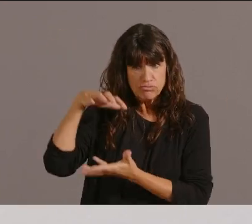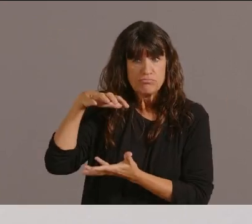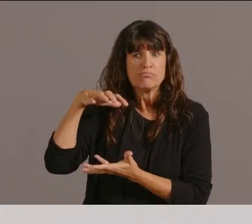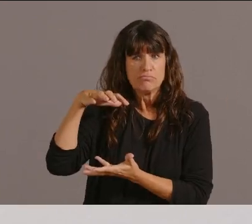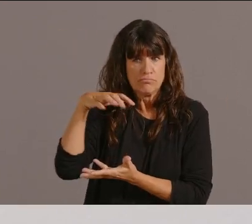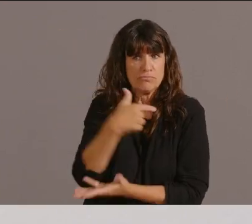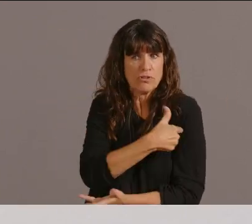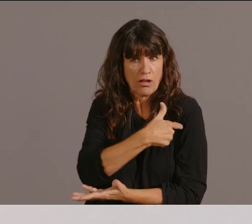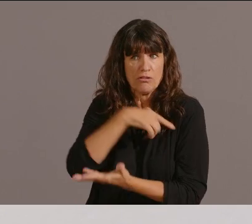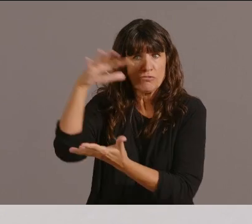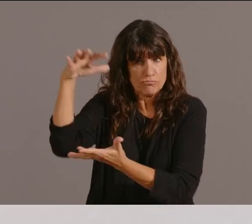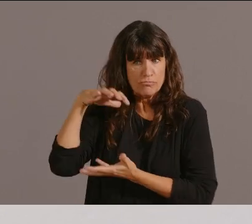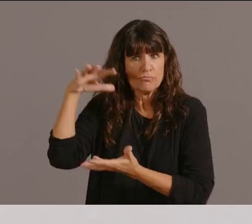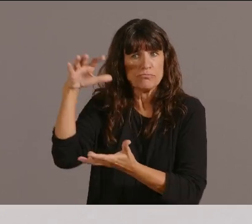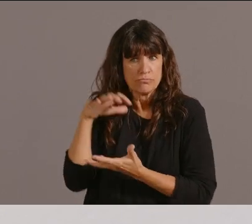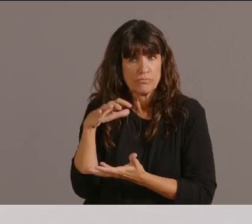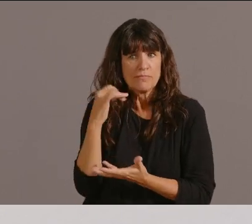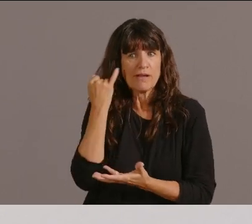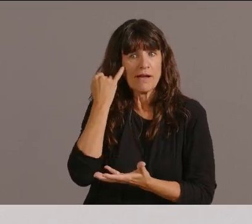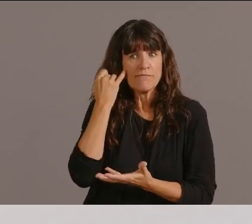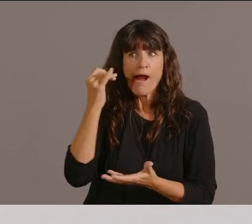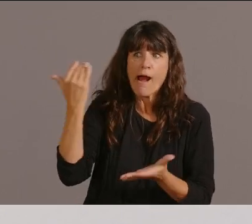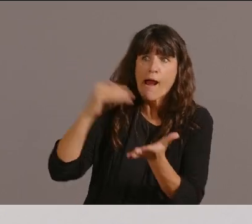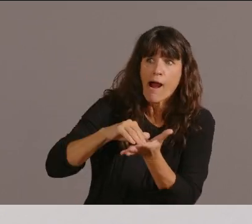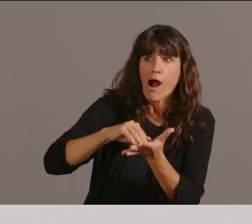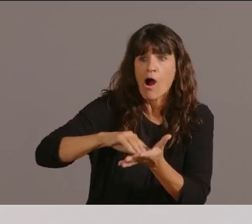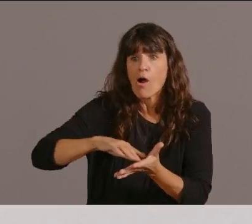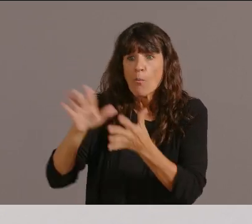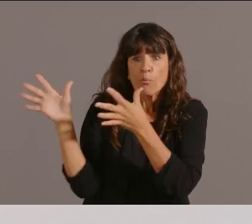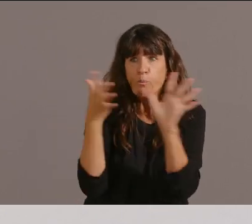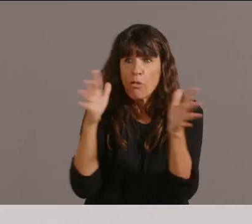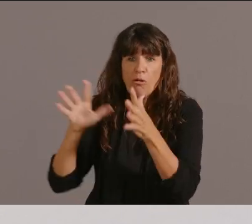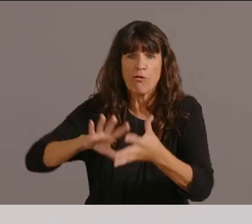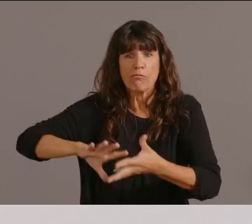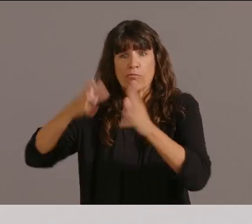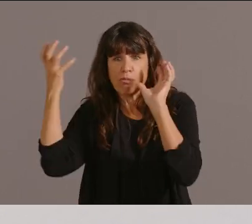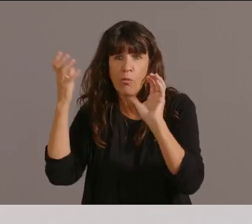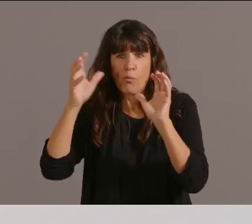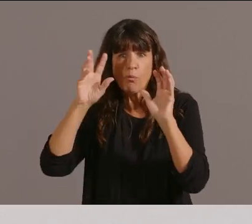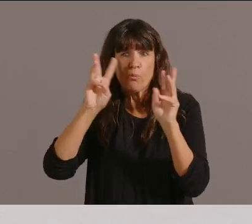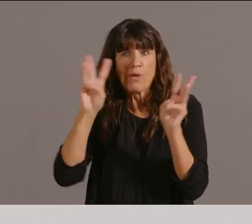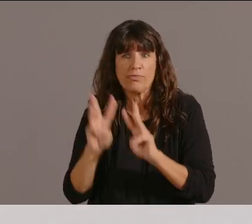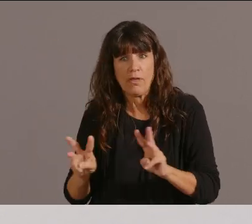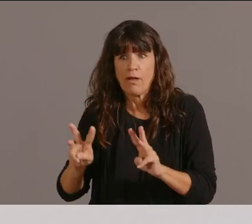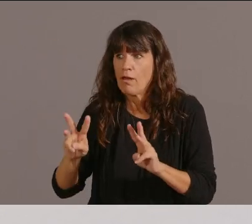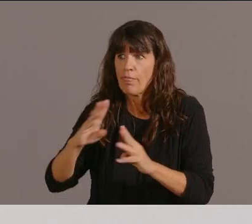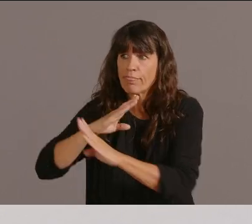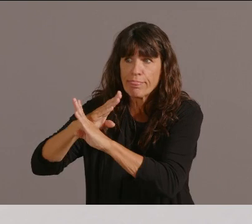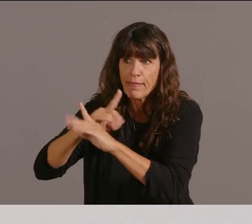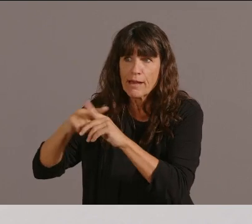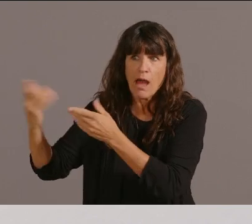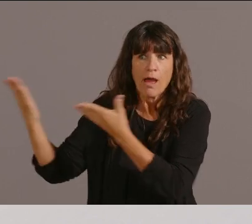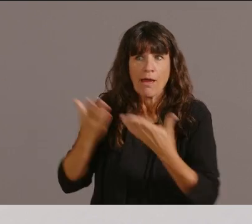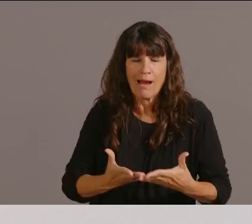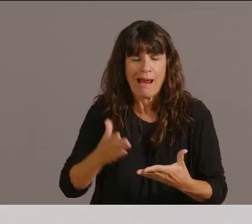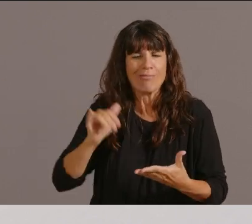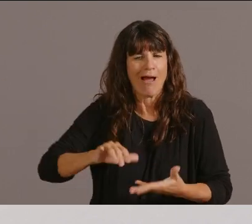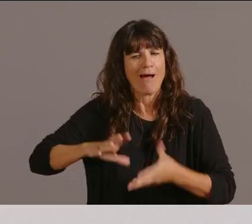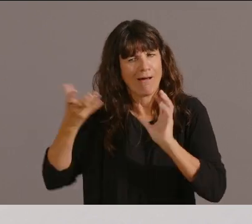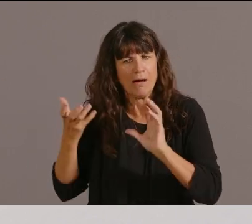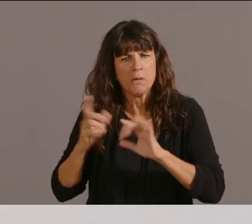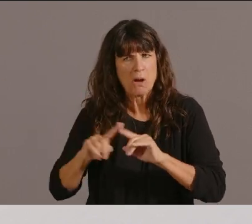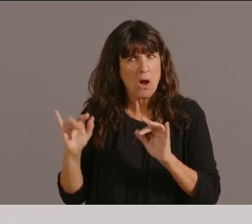and stuff, we should be right in line with that goal. The last question, this